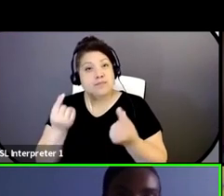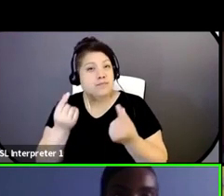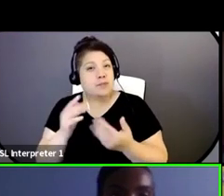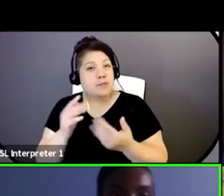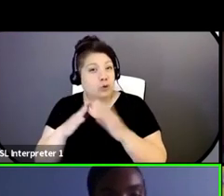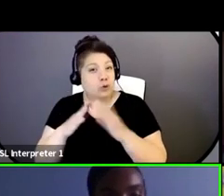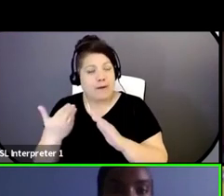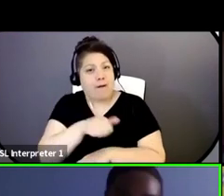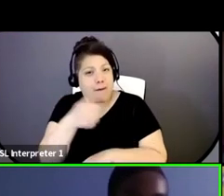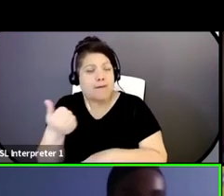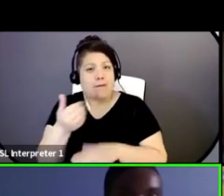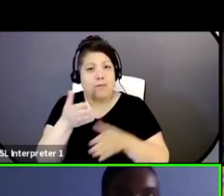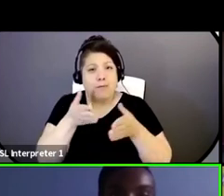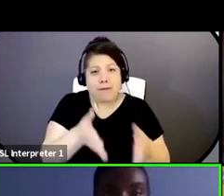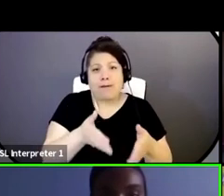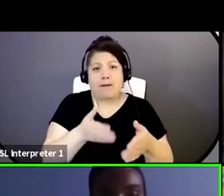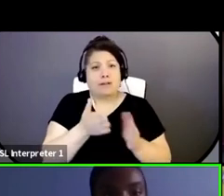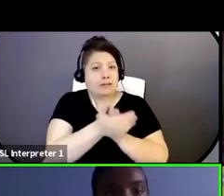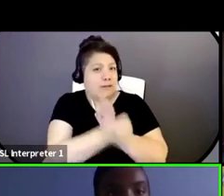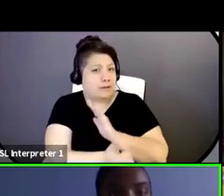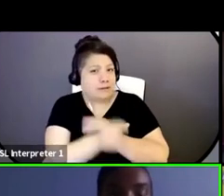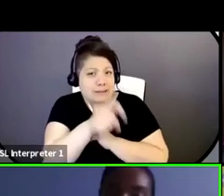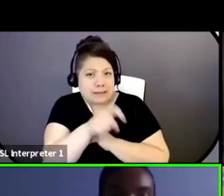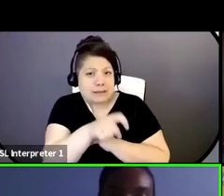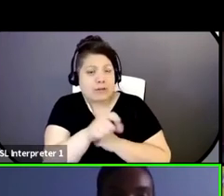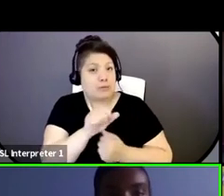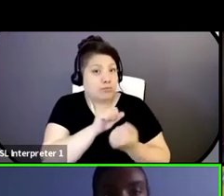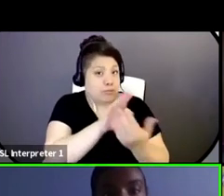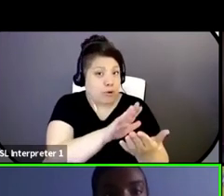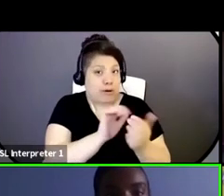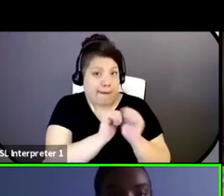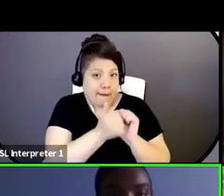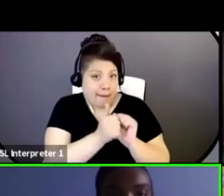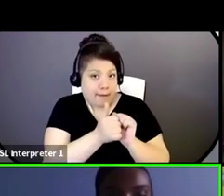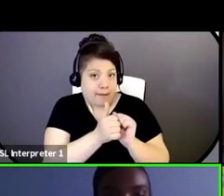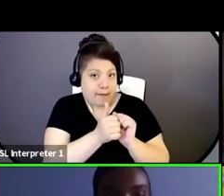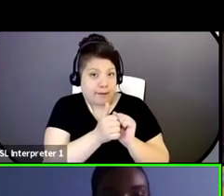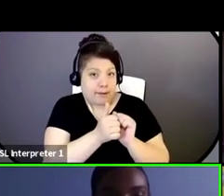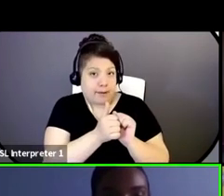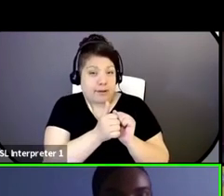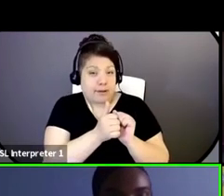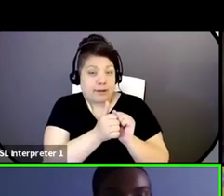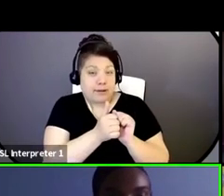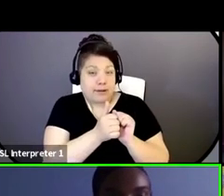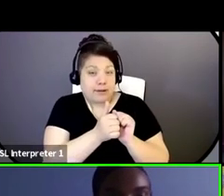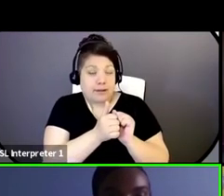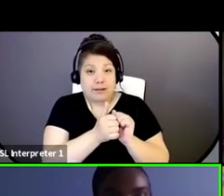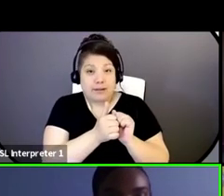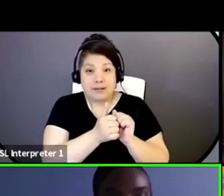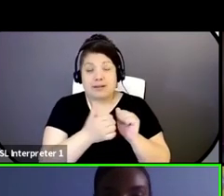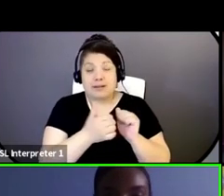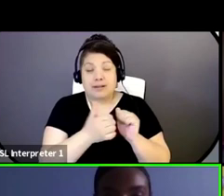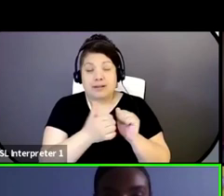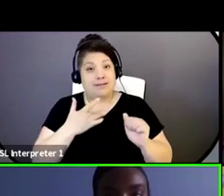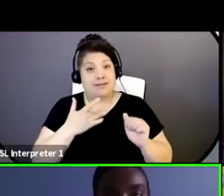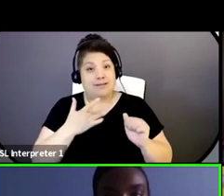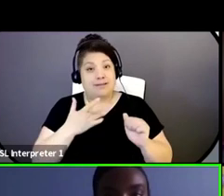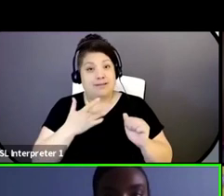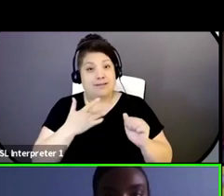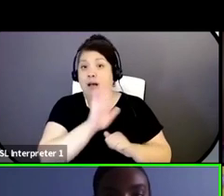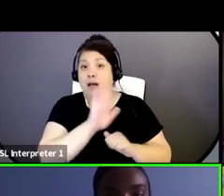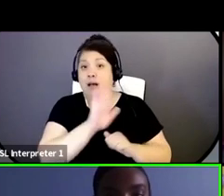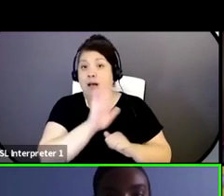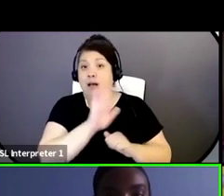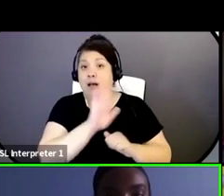policing and what are the skills that we need, what are the approaches that we need to take, they're not far away. They're not hidden. People